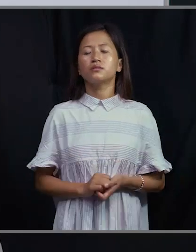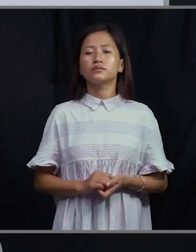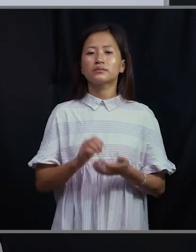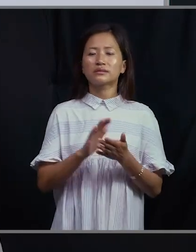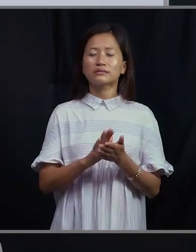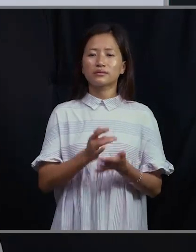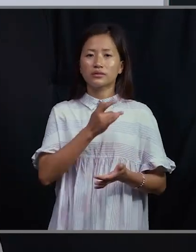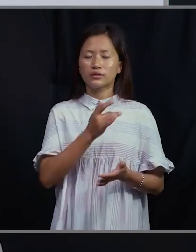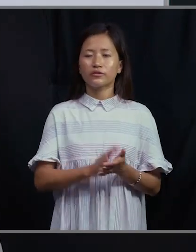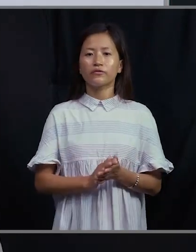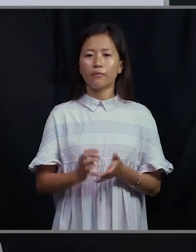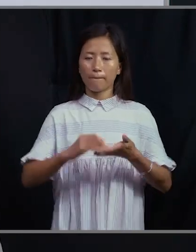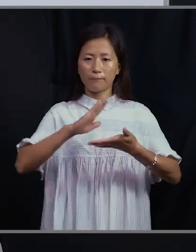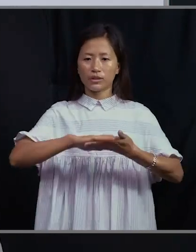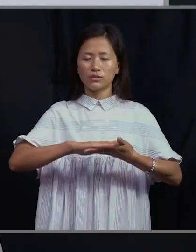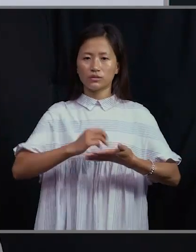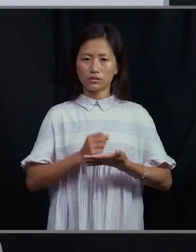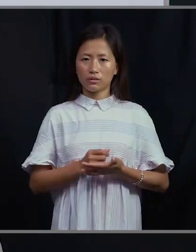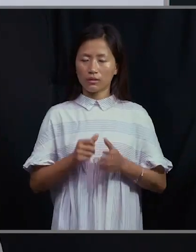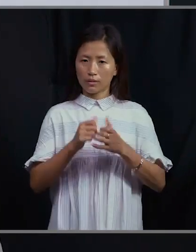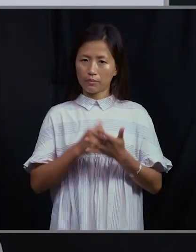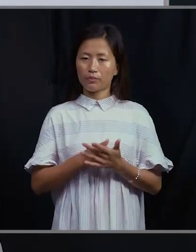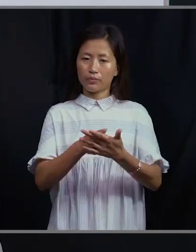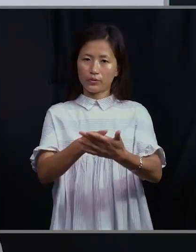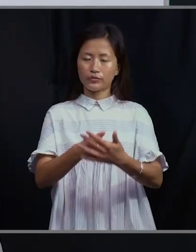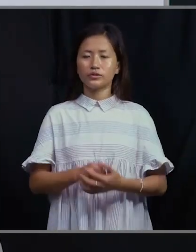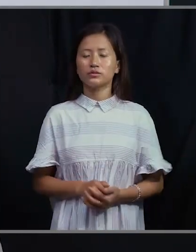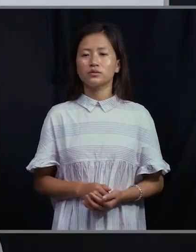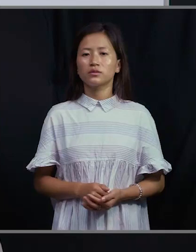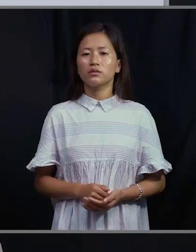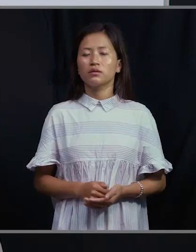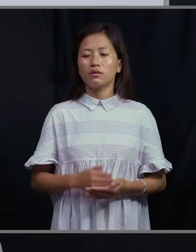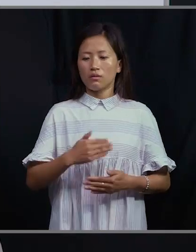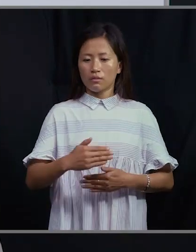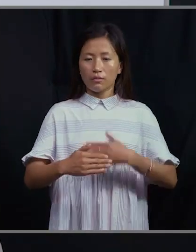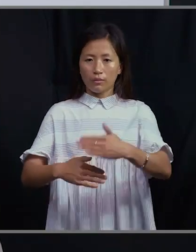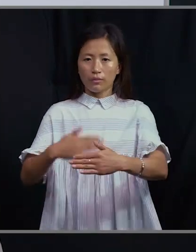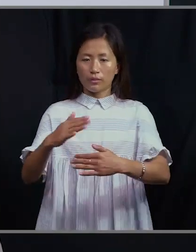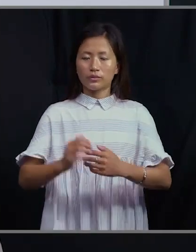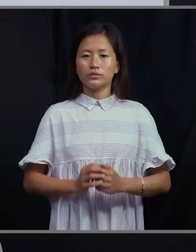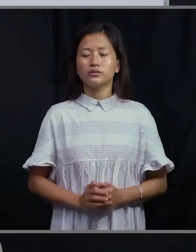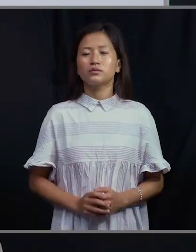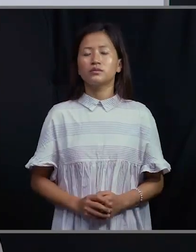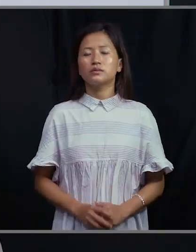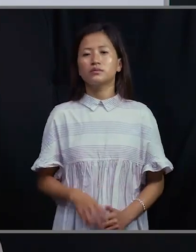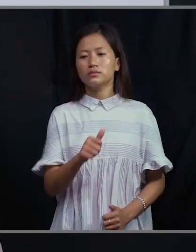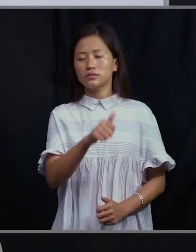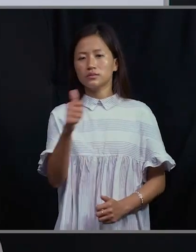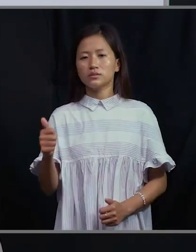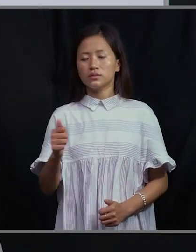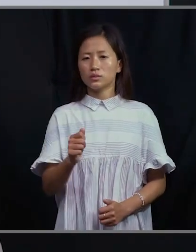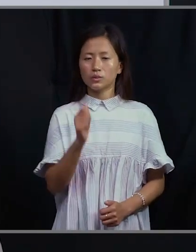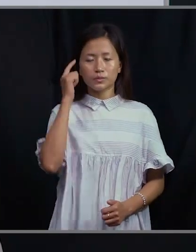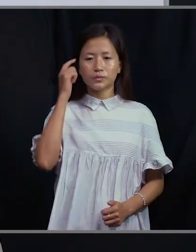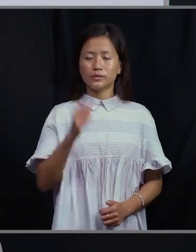kind of marriage is approved. Okay. The next are the procedures. Okay, vary from one another to another, which means